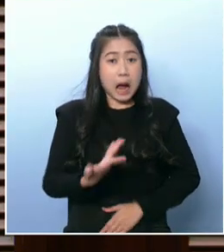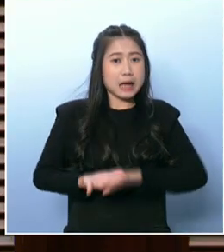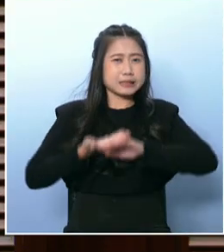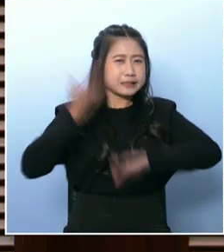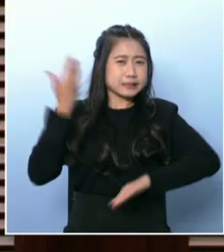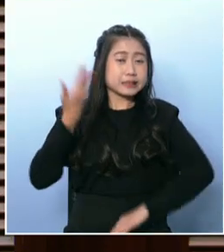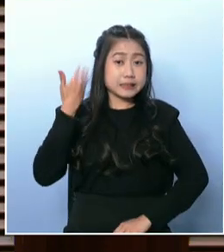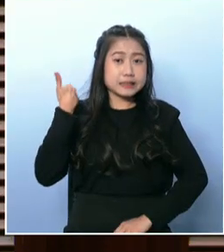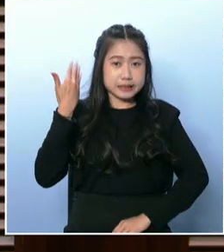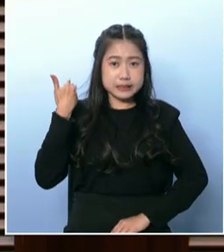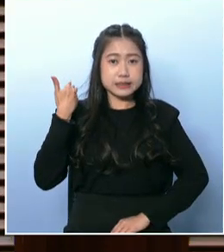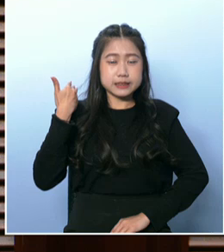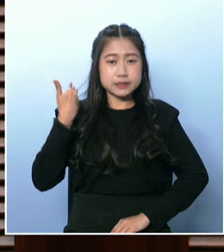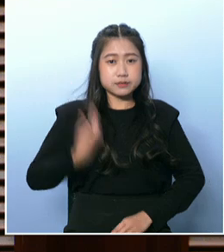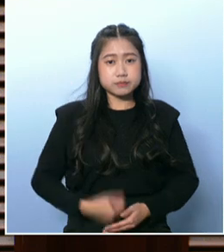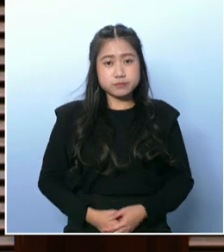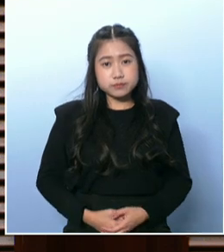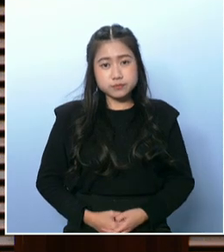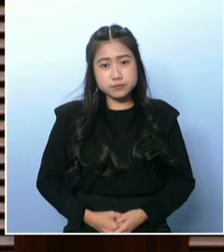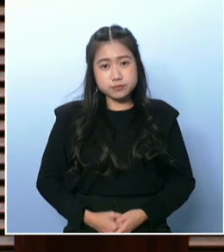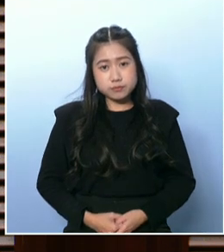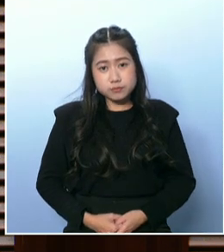So I would like to know